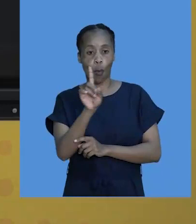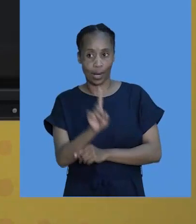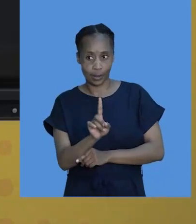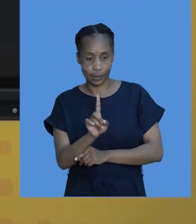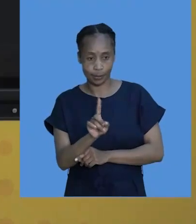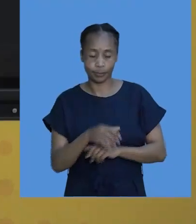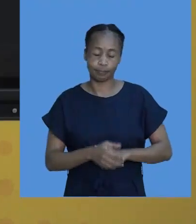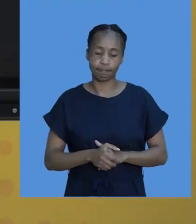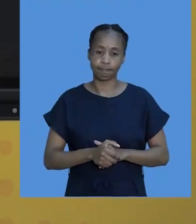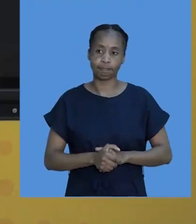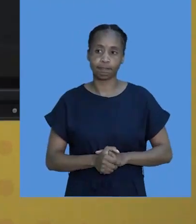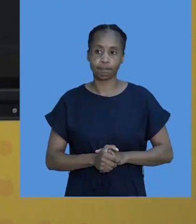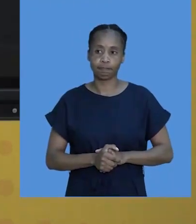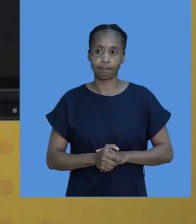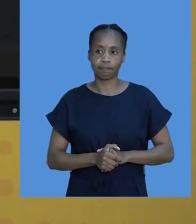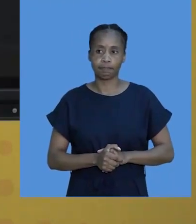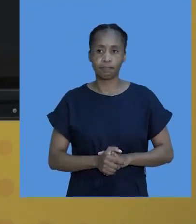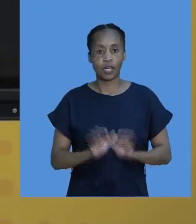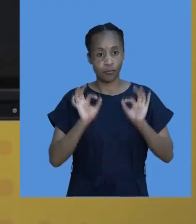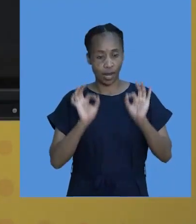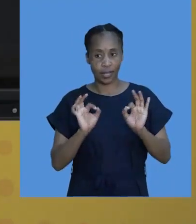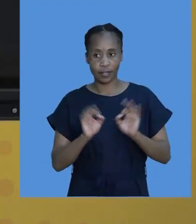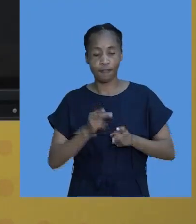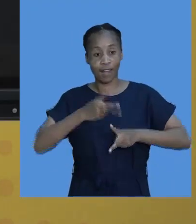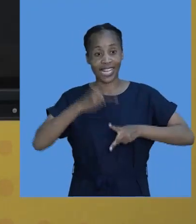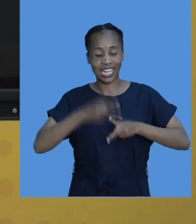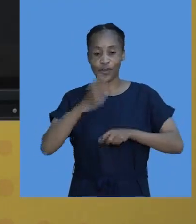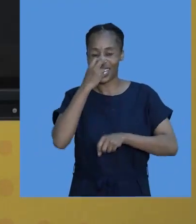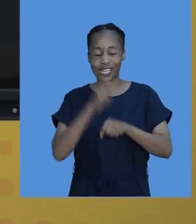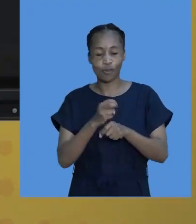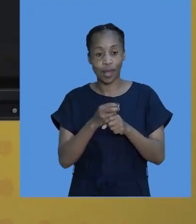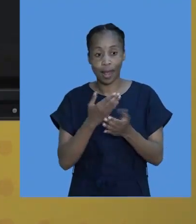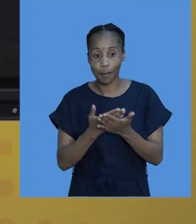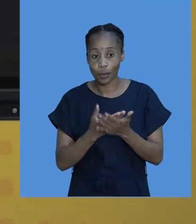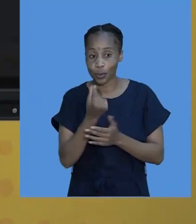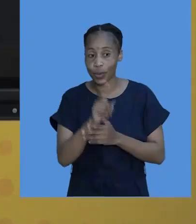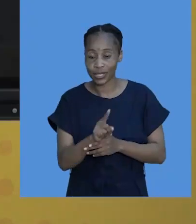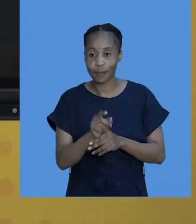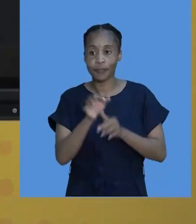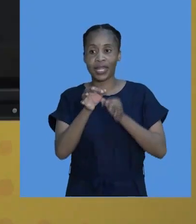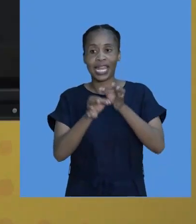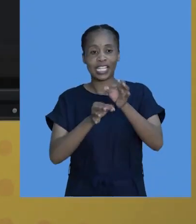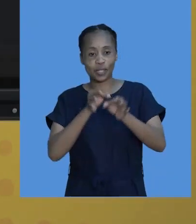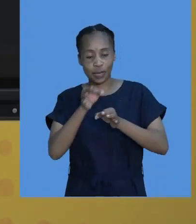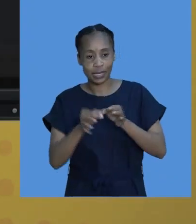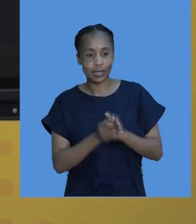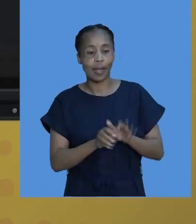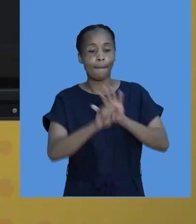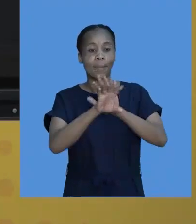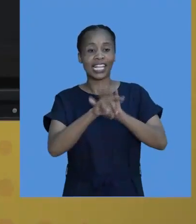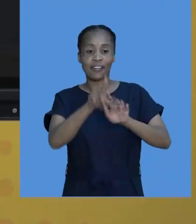market and any other imperfect market structure. Right, finally, you also need to be able to